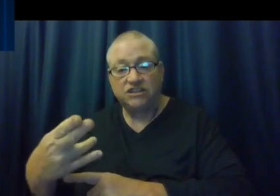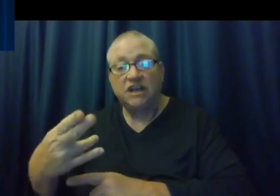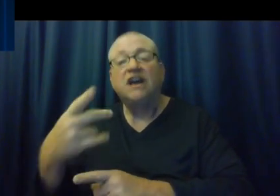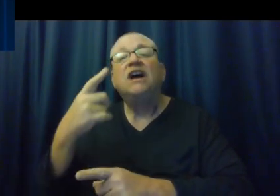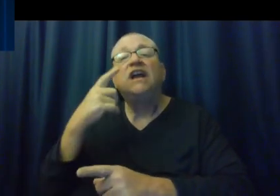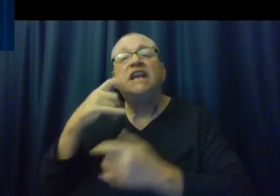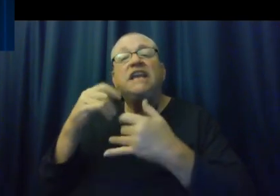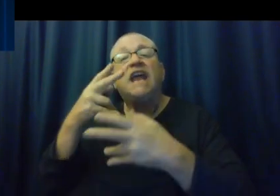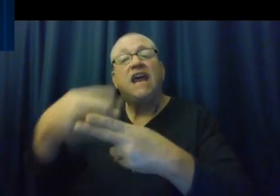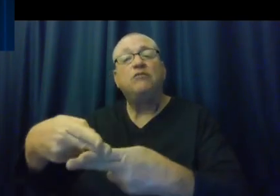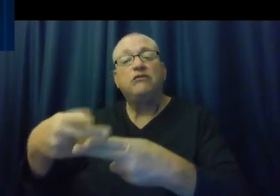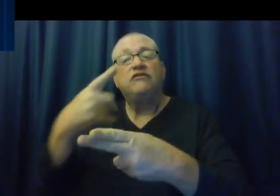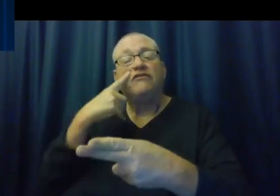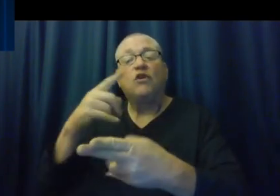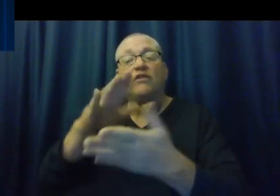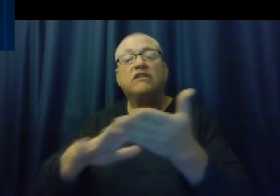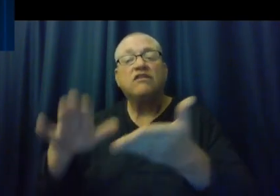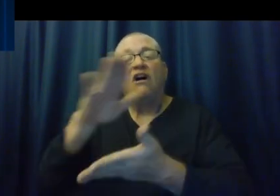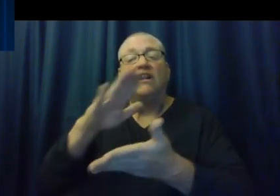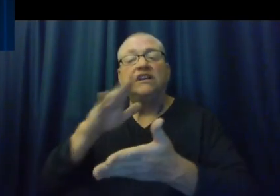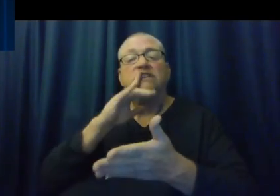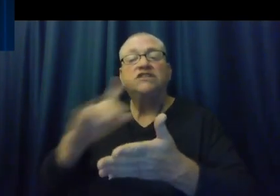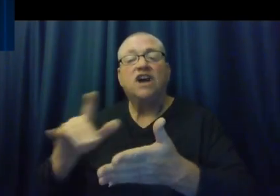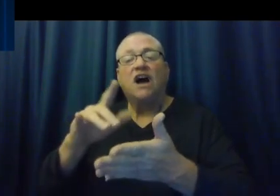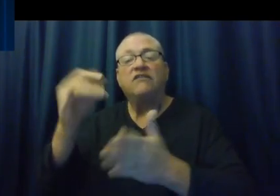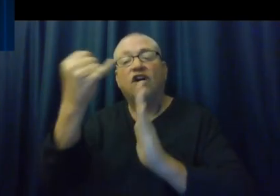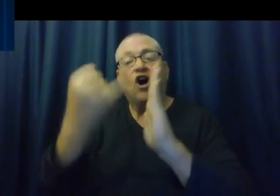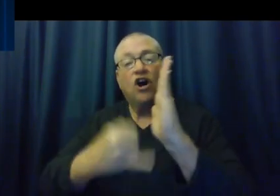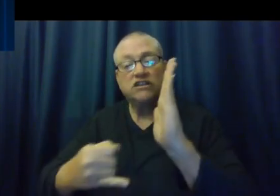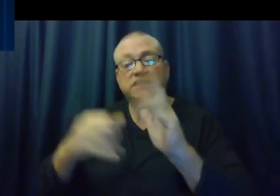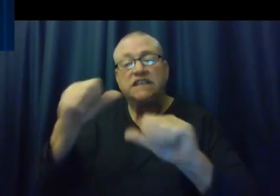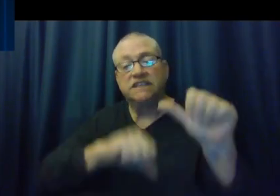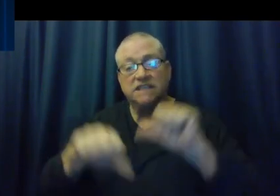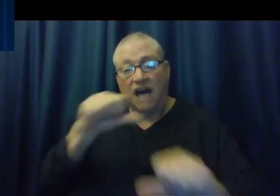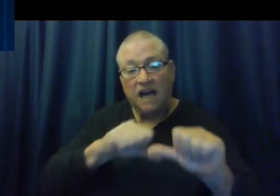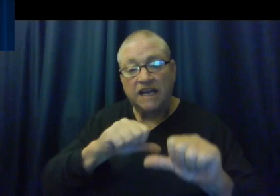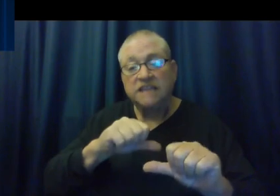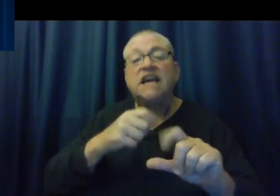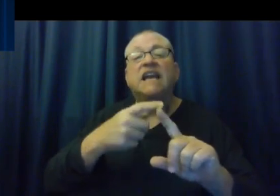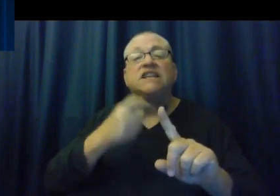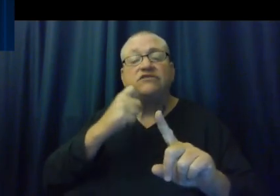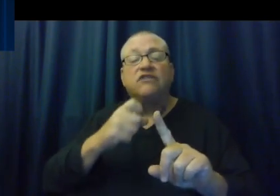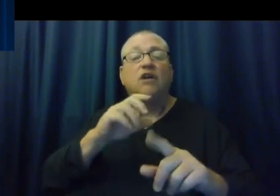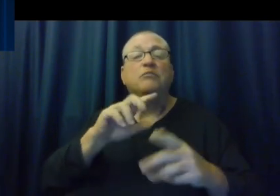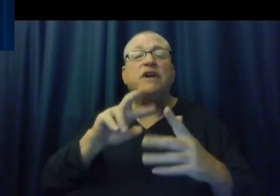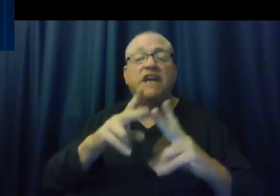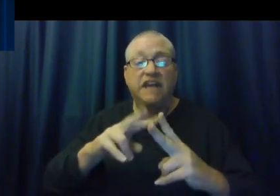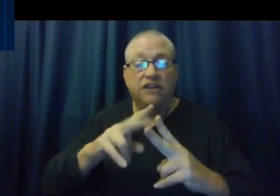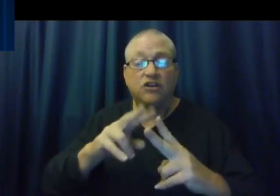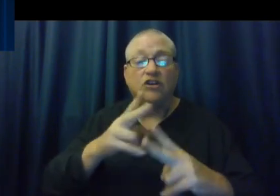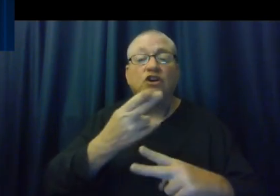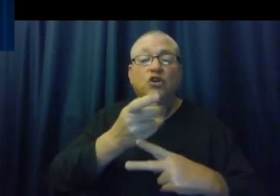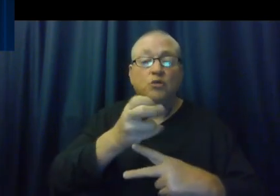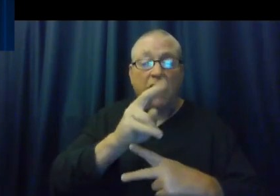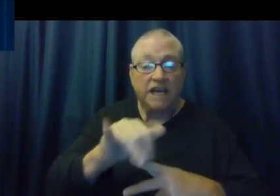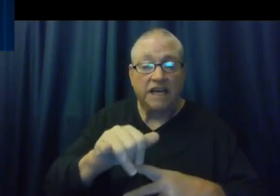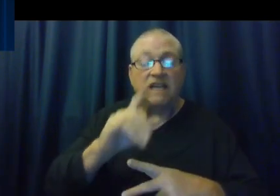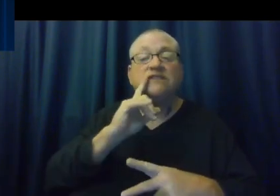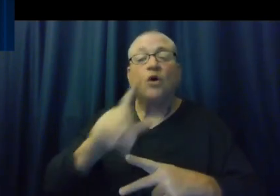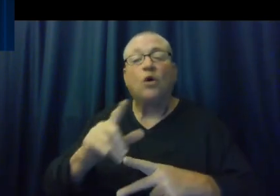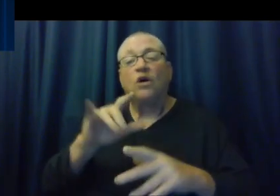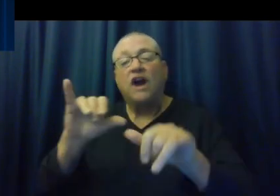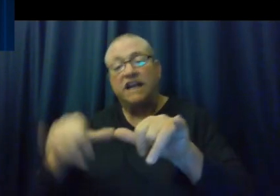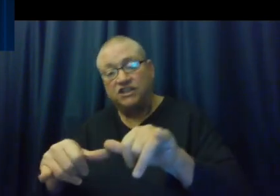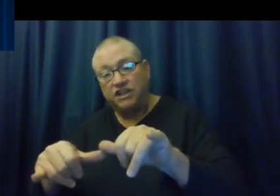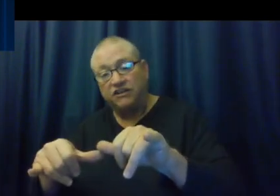named for Western's former dean of the College of Arts and Sciences, is given to a faculty member from either the College of Humanities and Social Sciences or